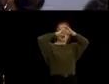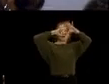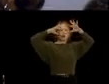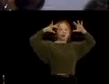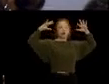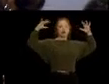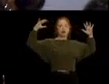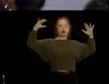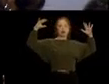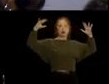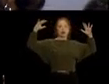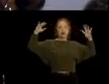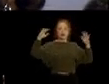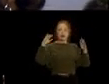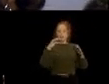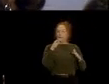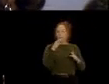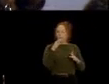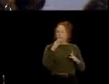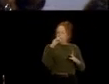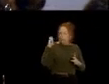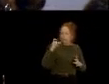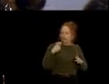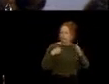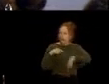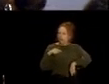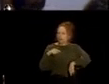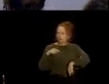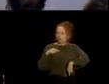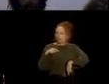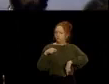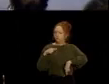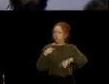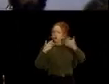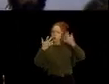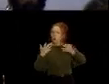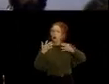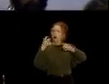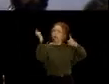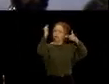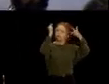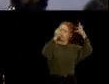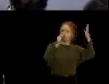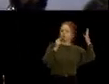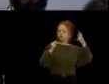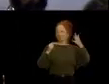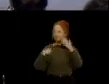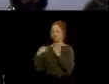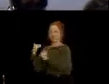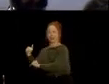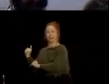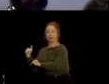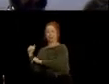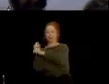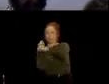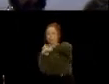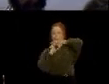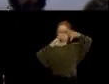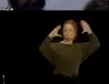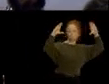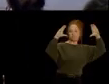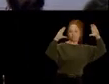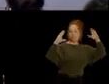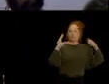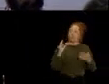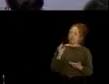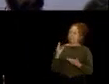wanted because you couldn't do the things you needed to do? Yeah. I mean, I think that's sort of the nature of dreams,